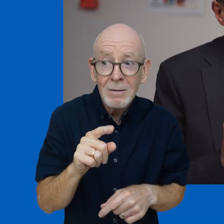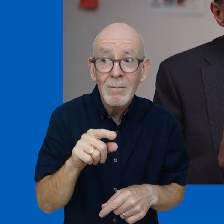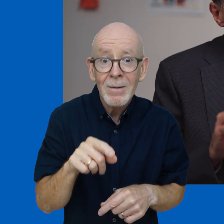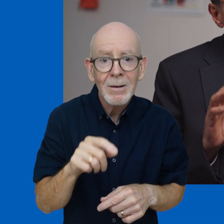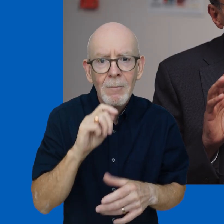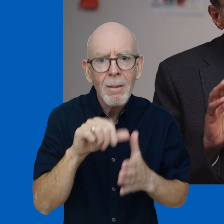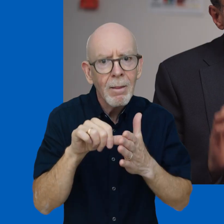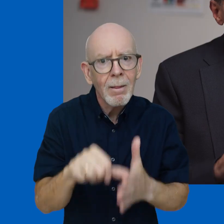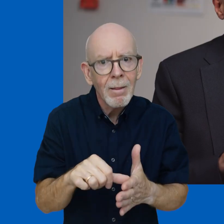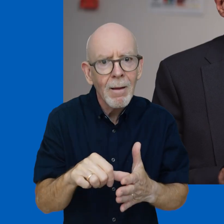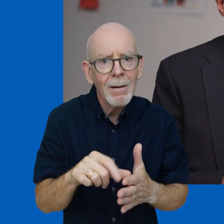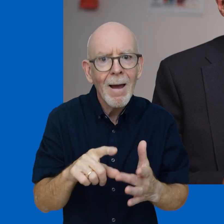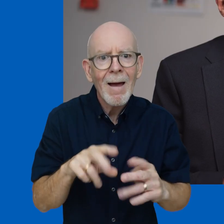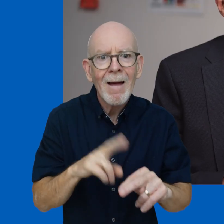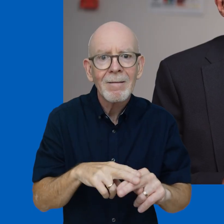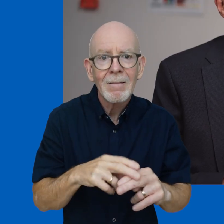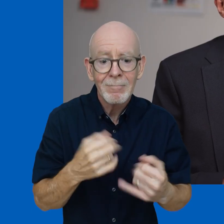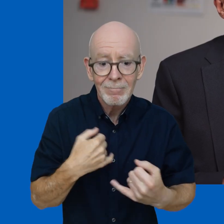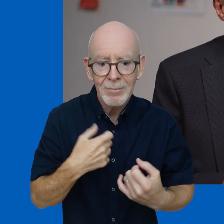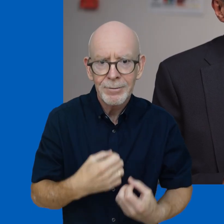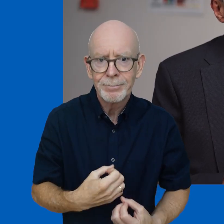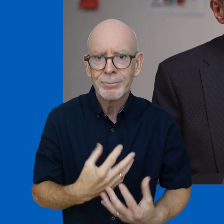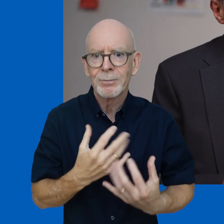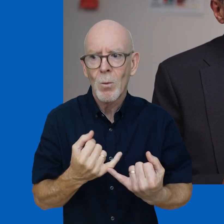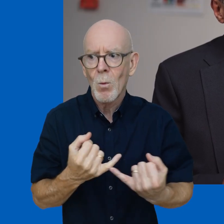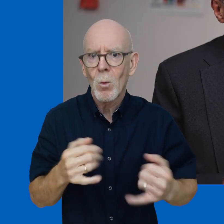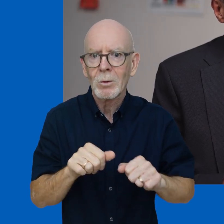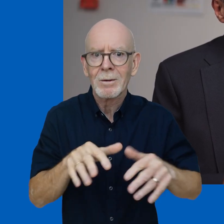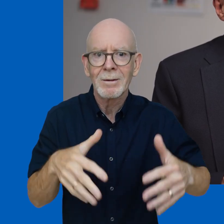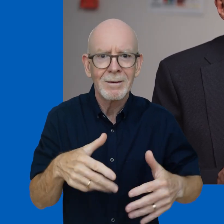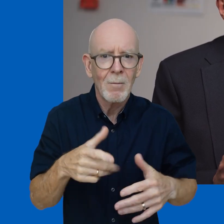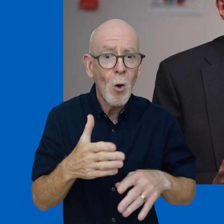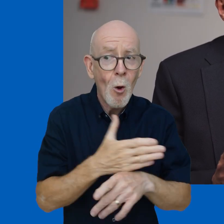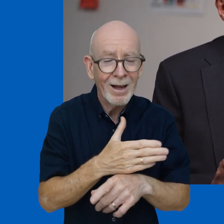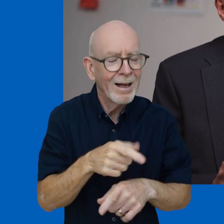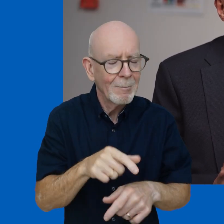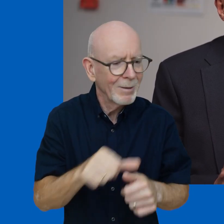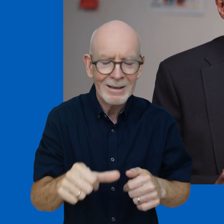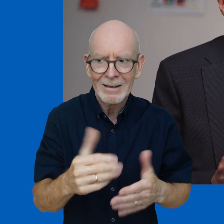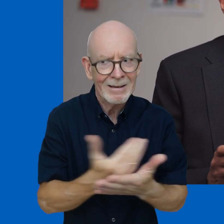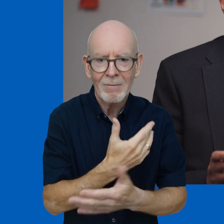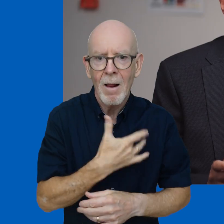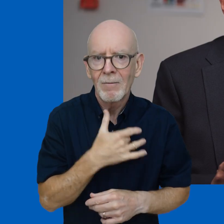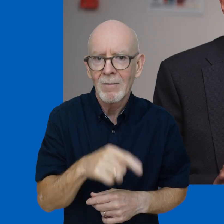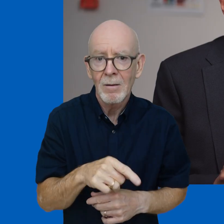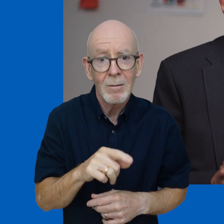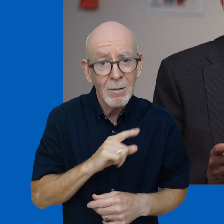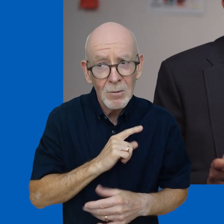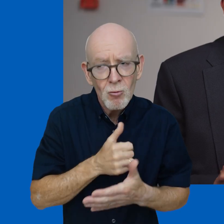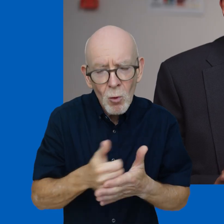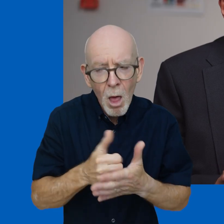However, this drops significantly as the disease develops and spreads. Early diagnosis saves